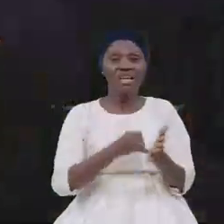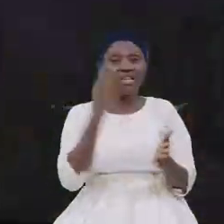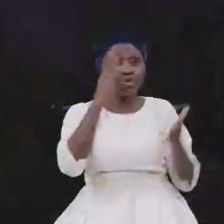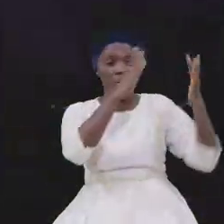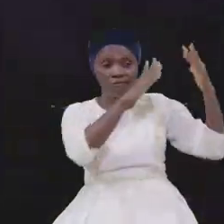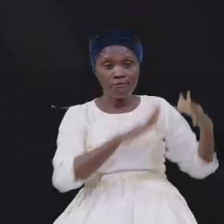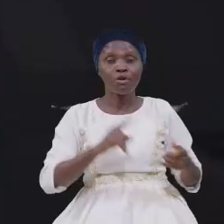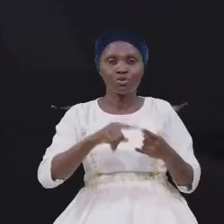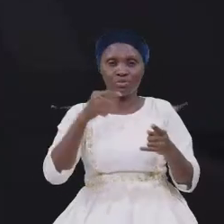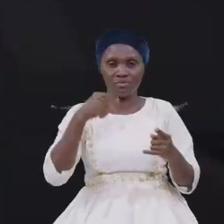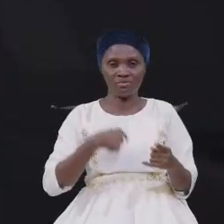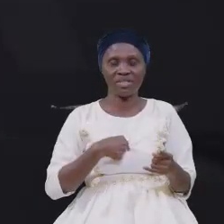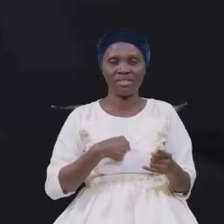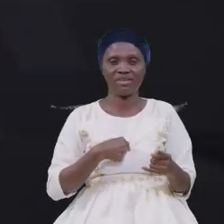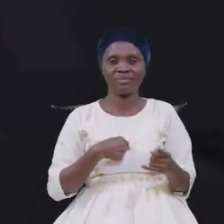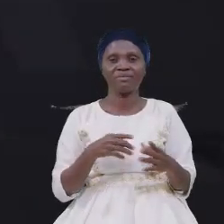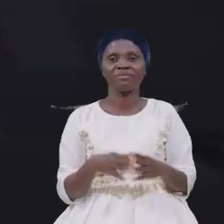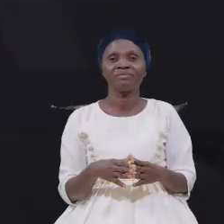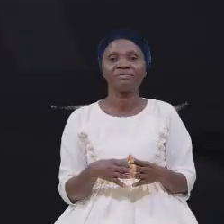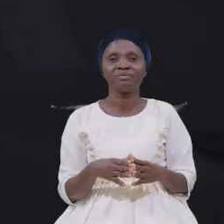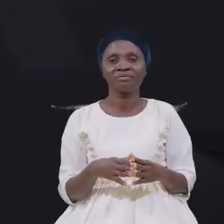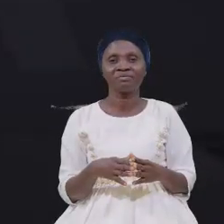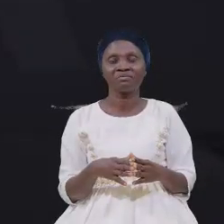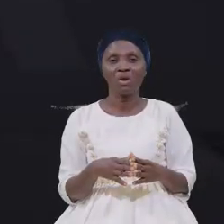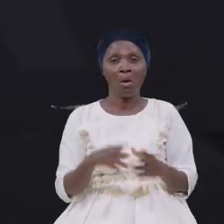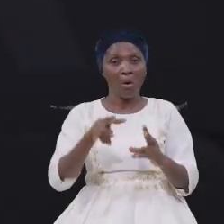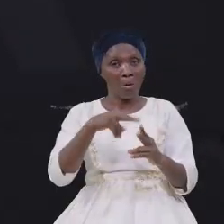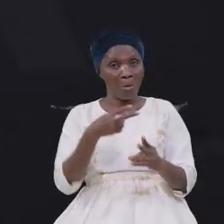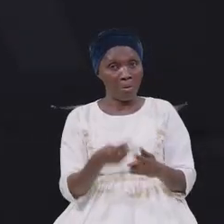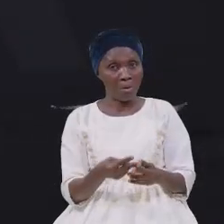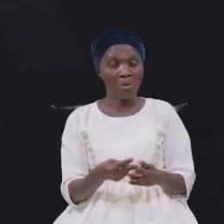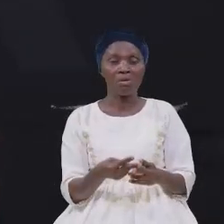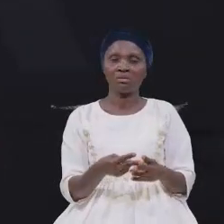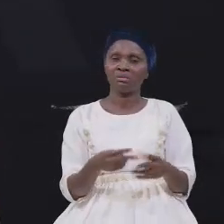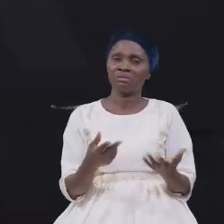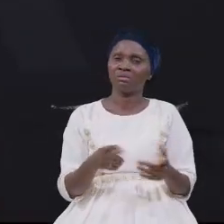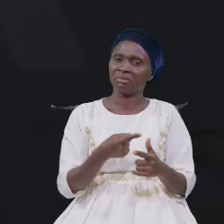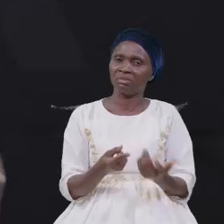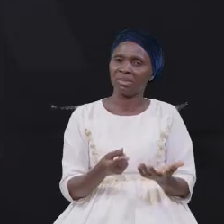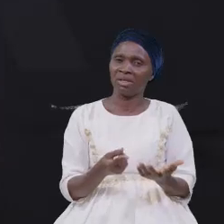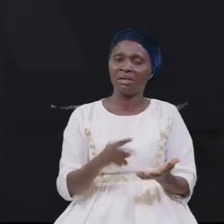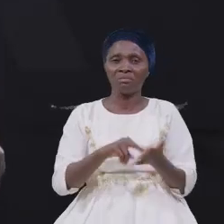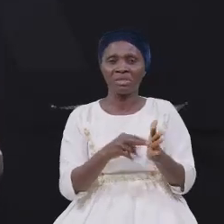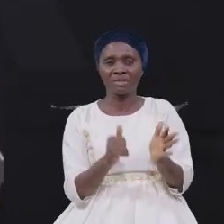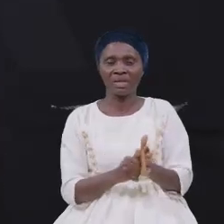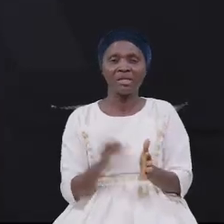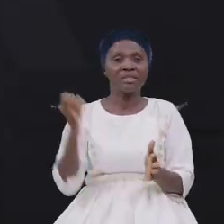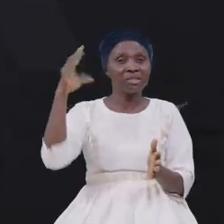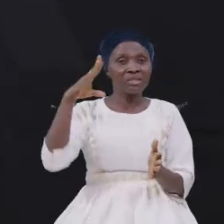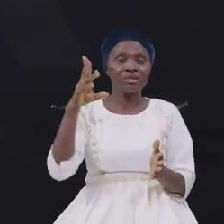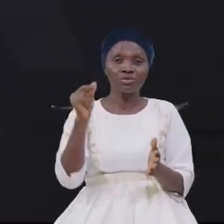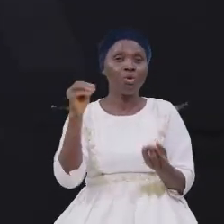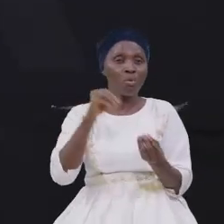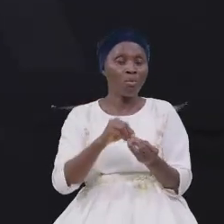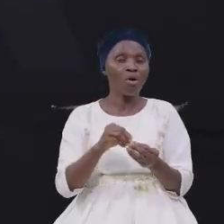Otherwise, grace is no more grace. And if it be of works, then it is